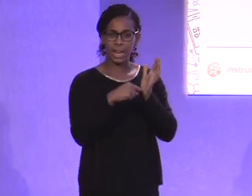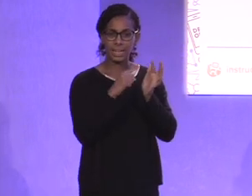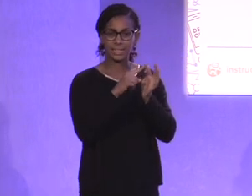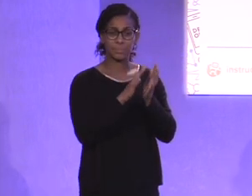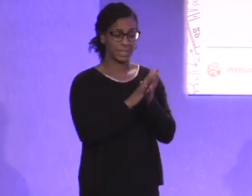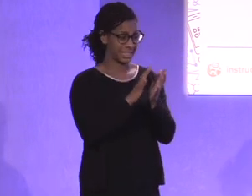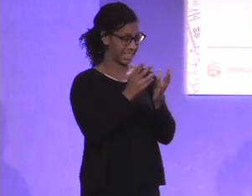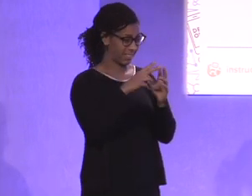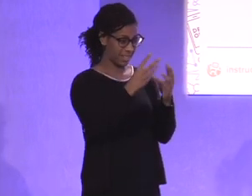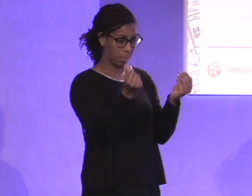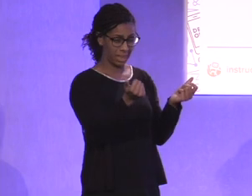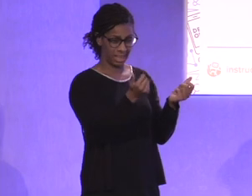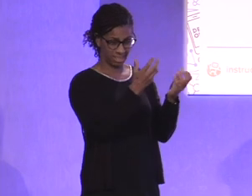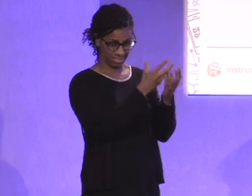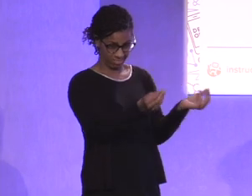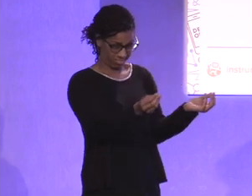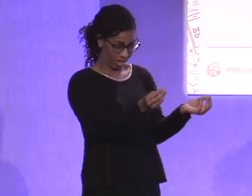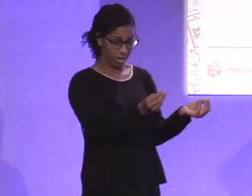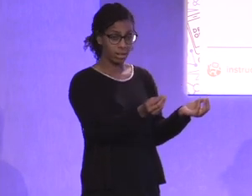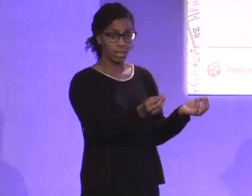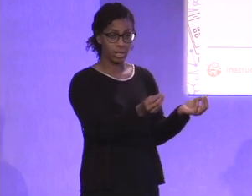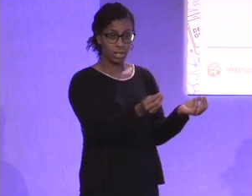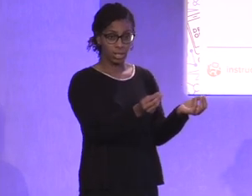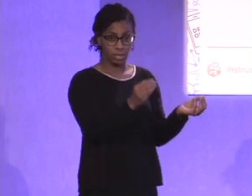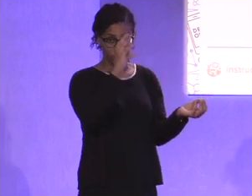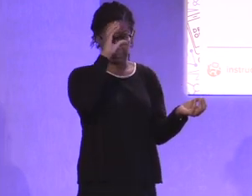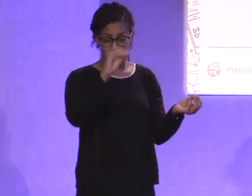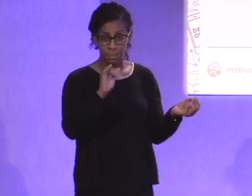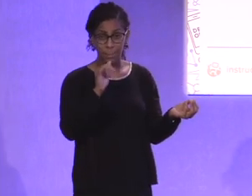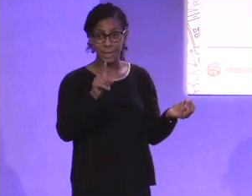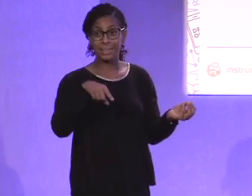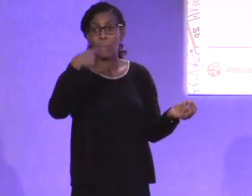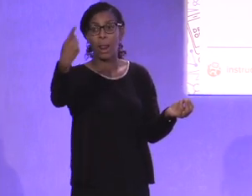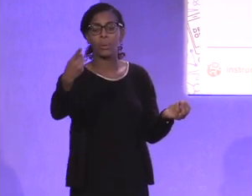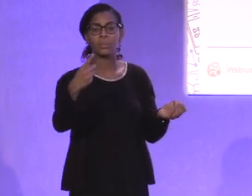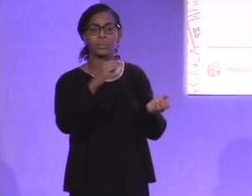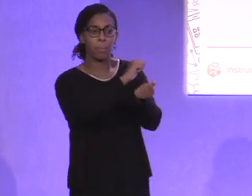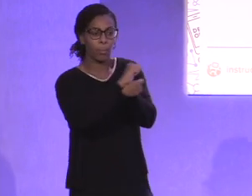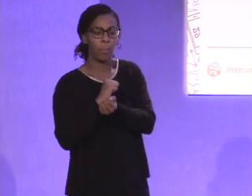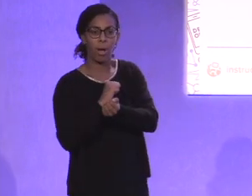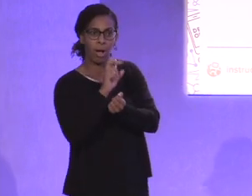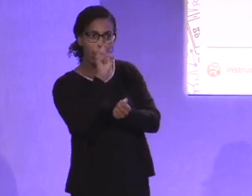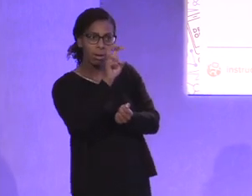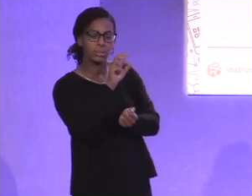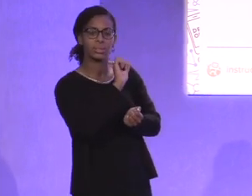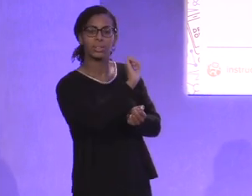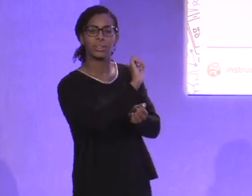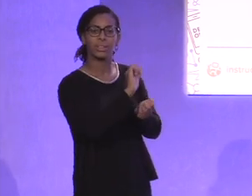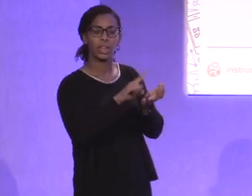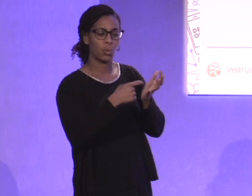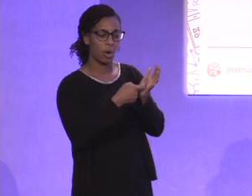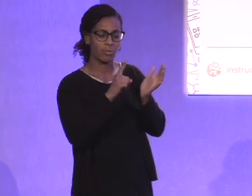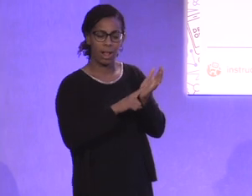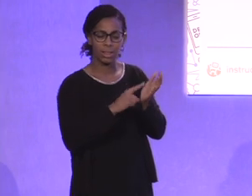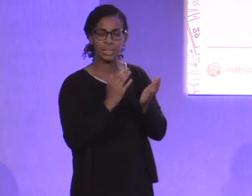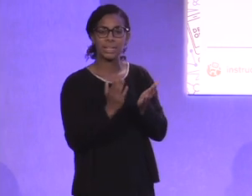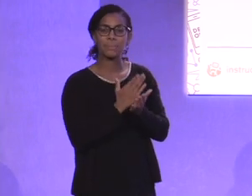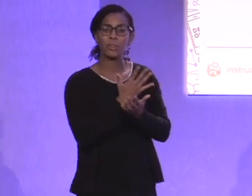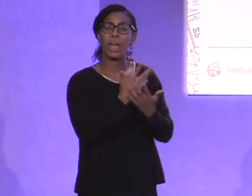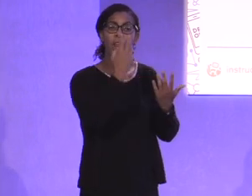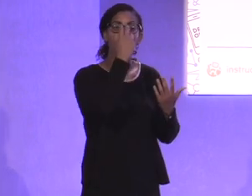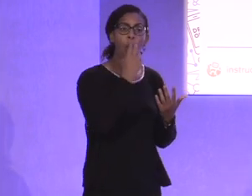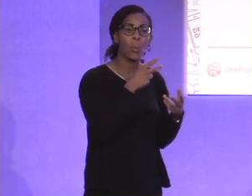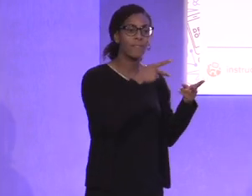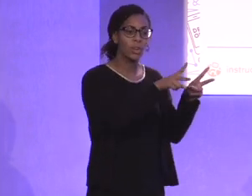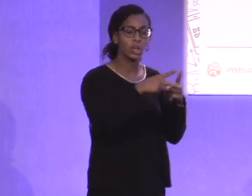dead, don't assume that that URL has not been bookmarked by someone somewhere. Kill your old versions. Make sure that there's a single source